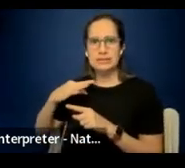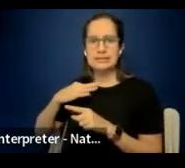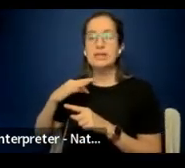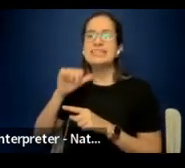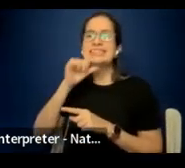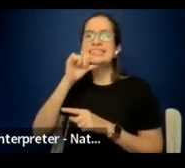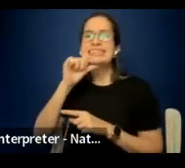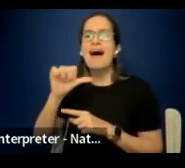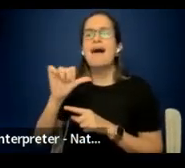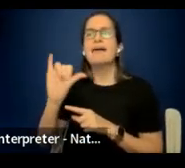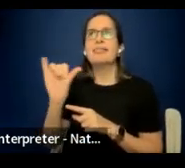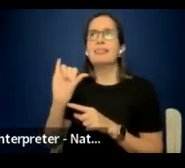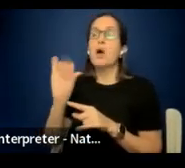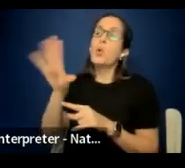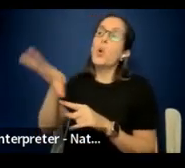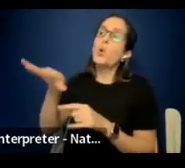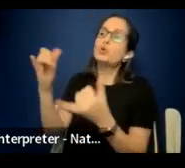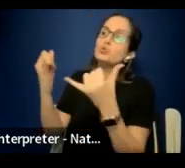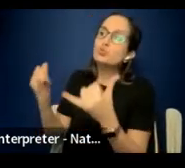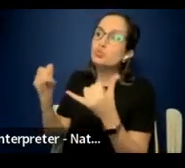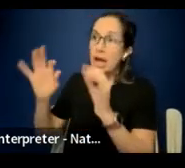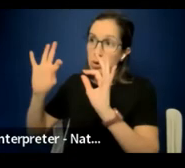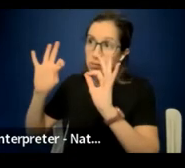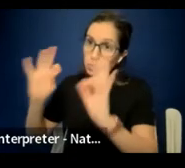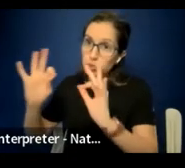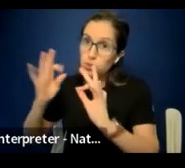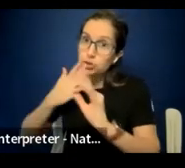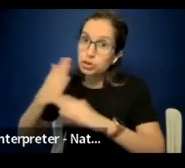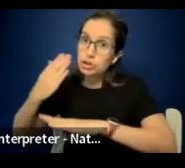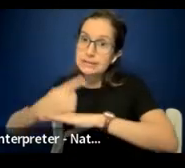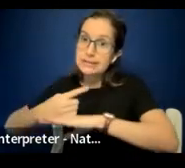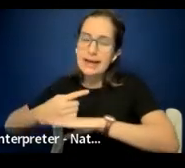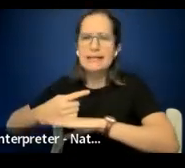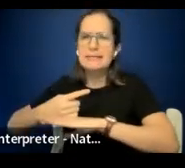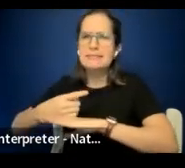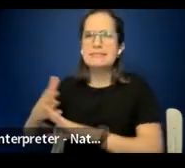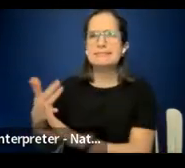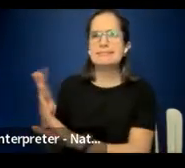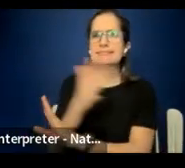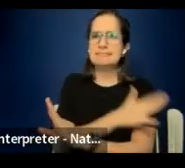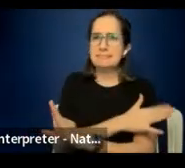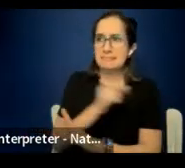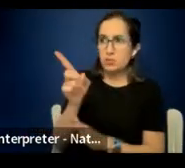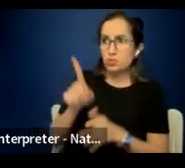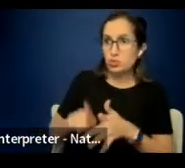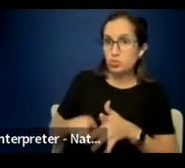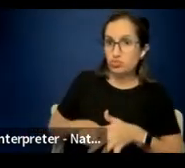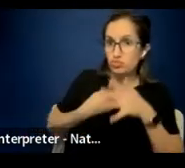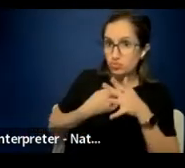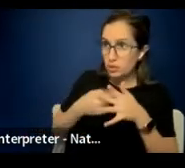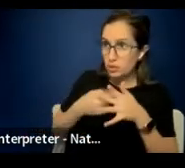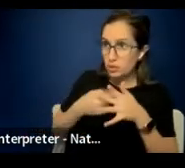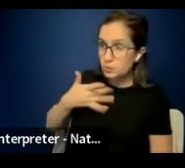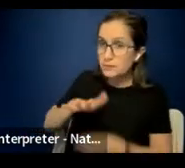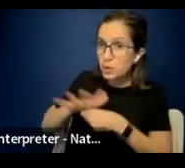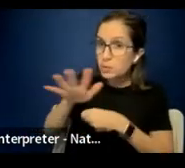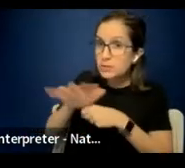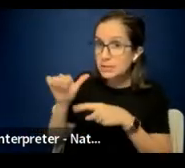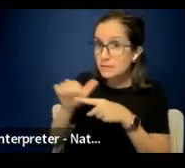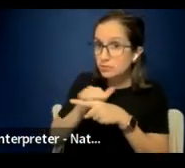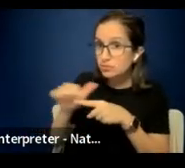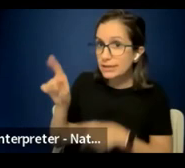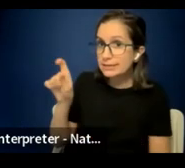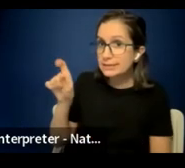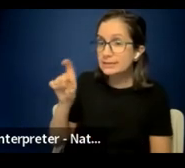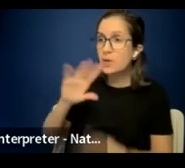sort of an in-person activity, but also how was, you know, the onboarding piece? Did you get enough training? Did you, you know, get all the